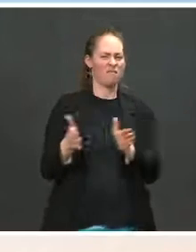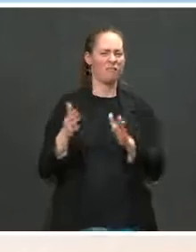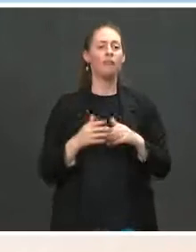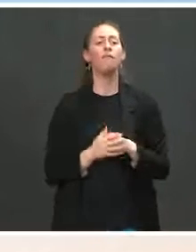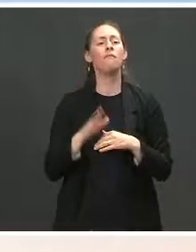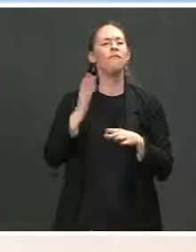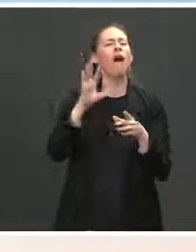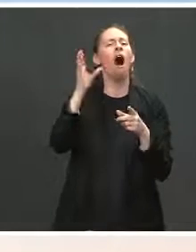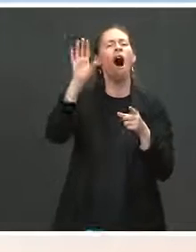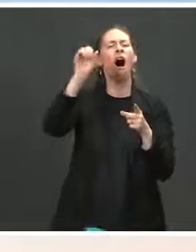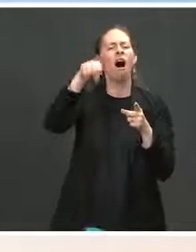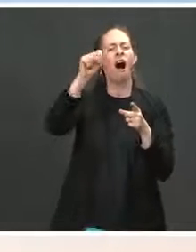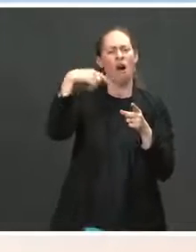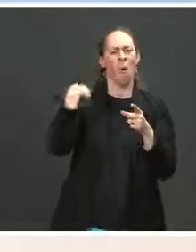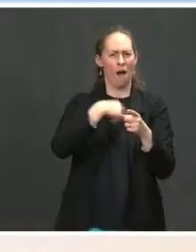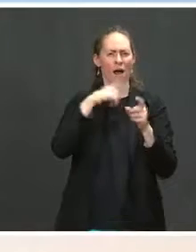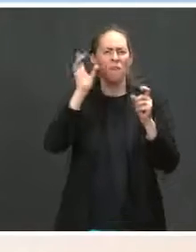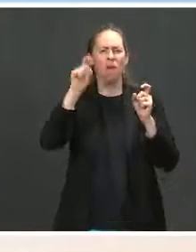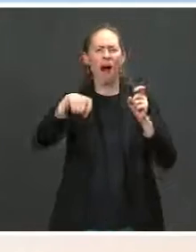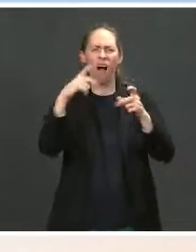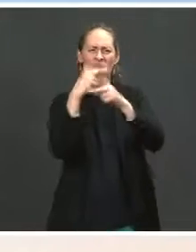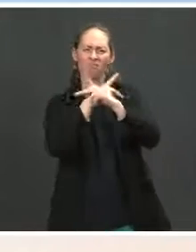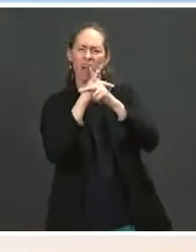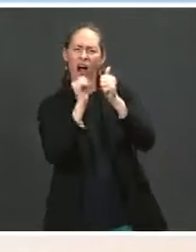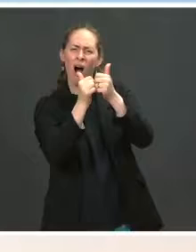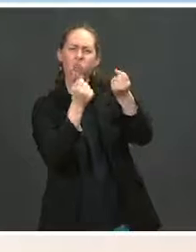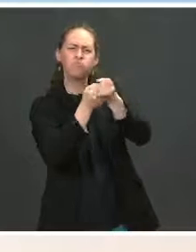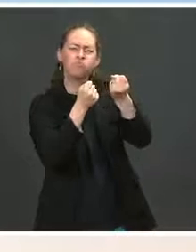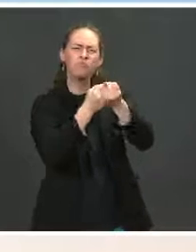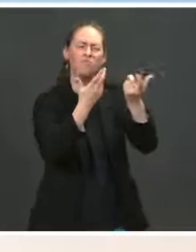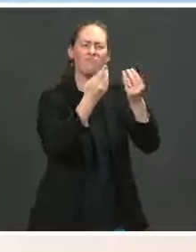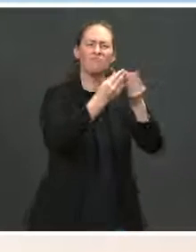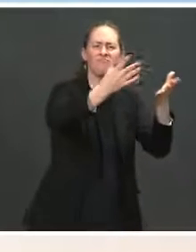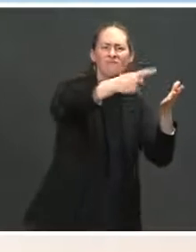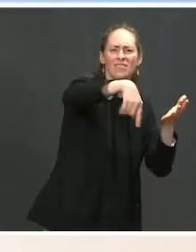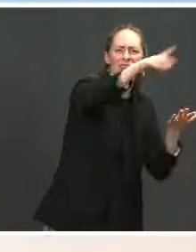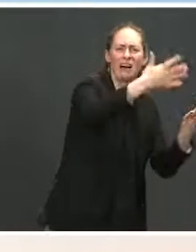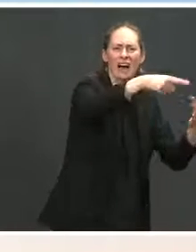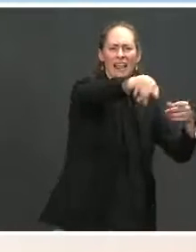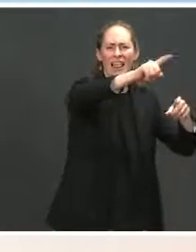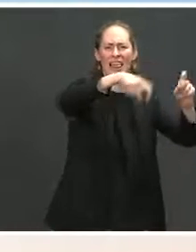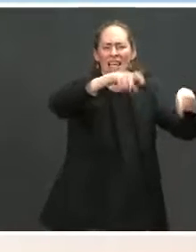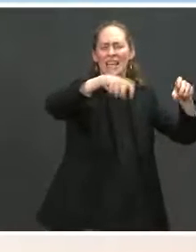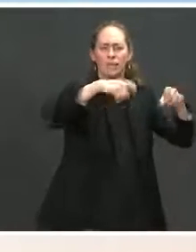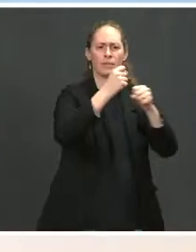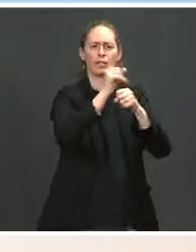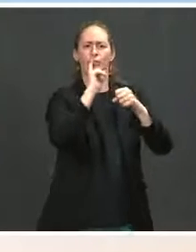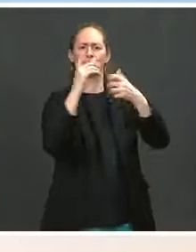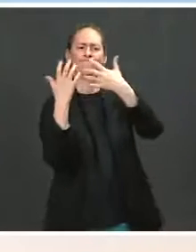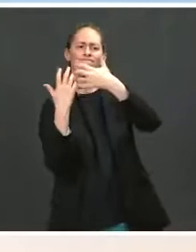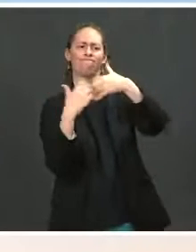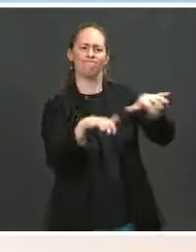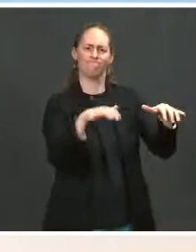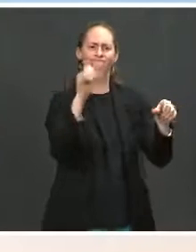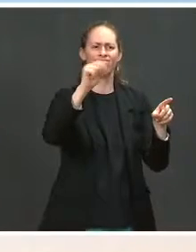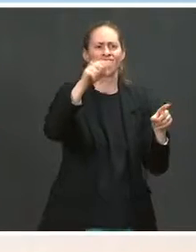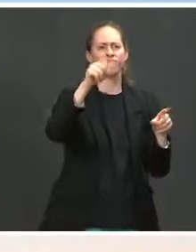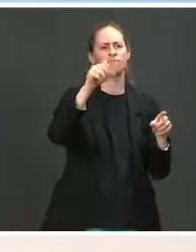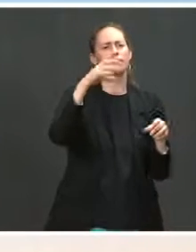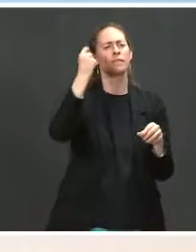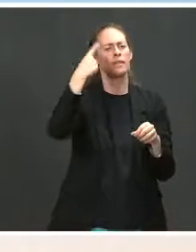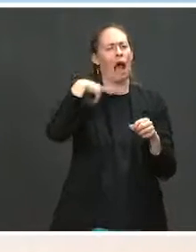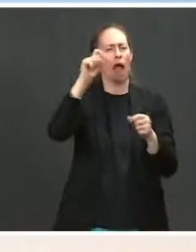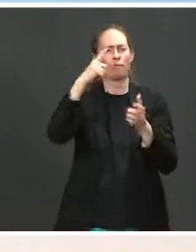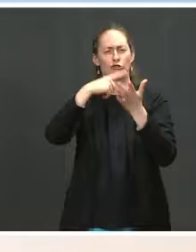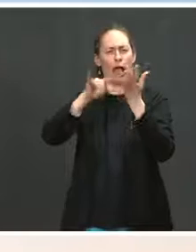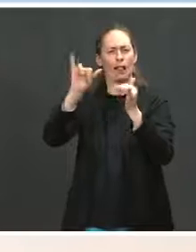assistance and how that can be disseminated in the most effective, I should say, and impactful way. But I'd have to check on the context and see where that's